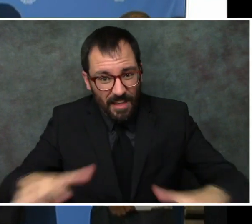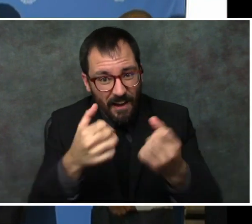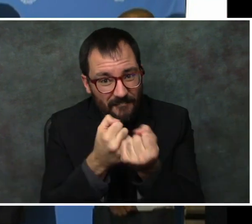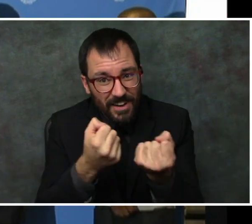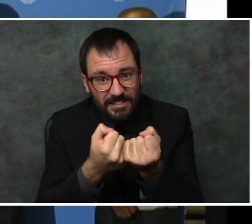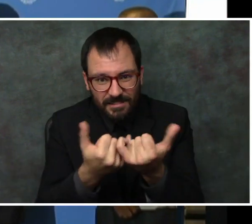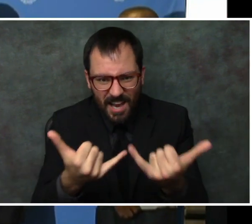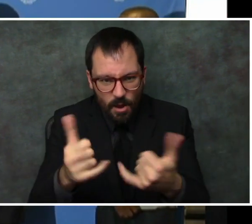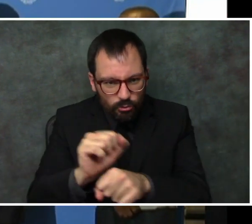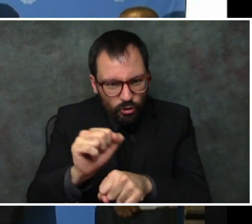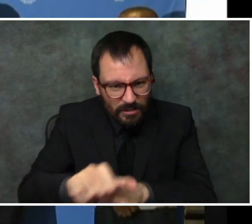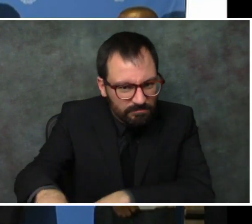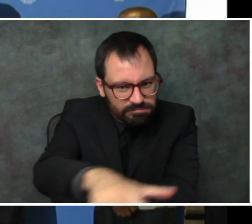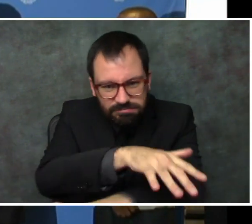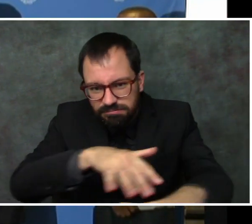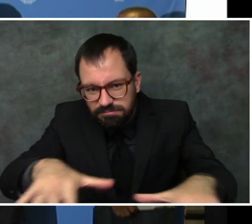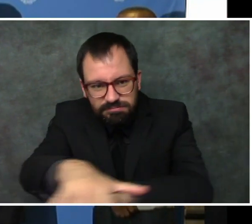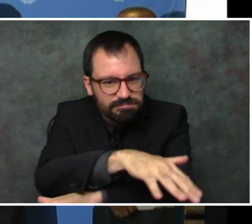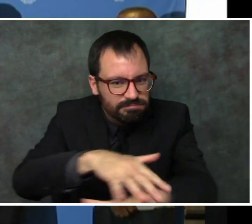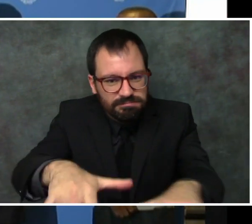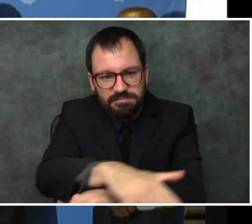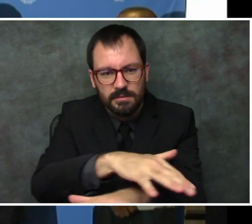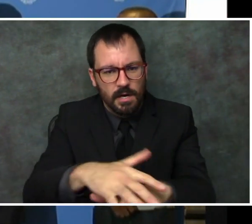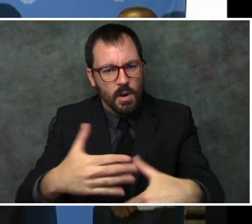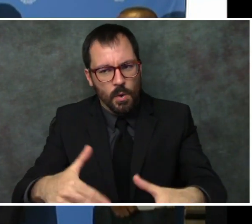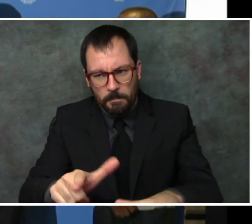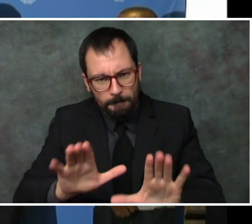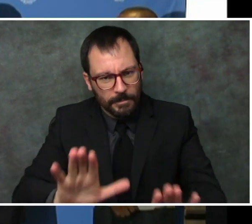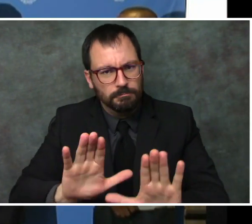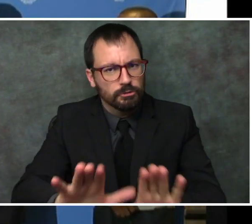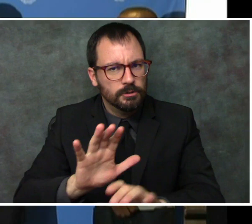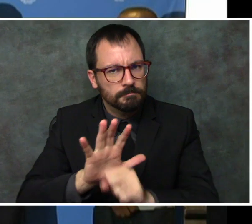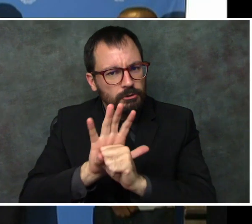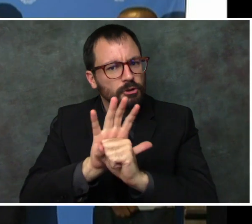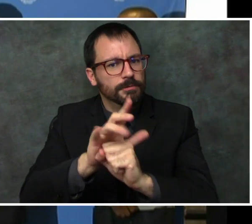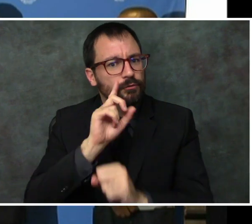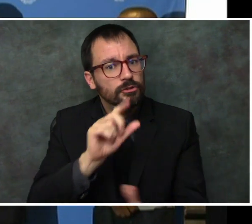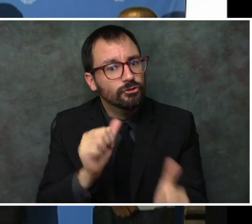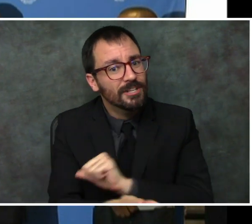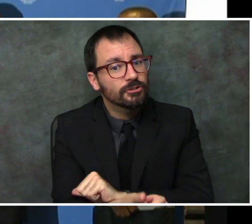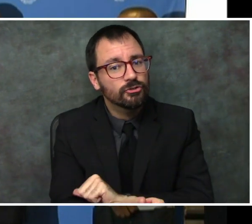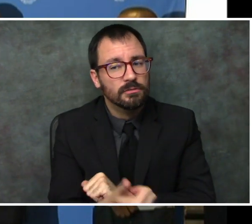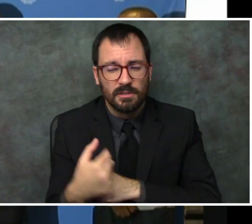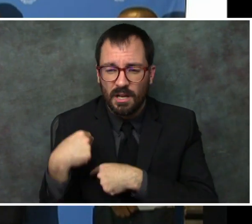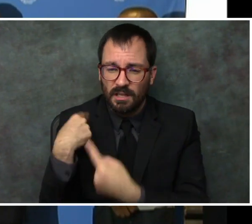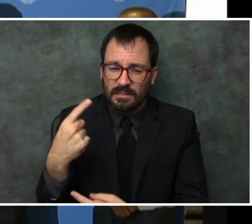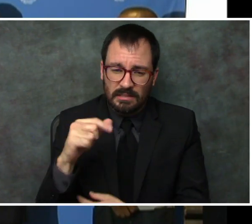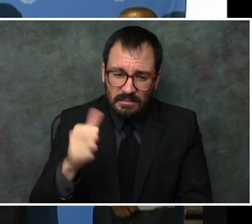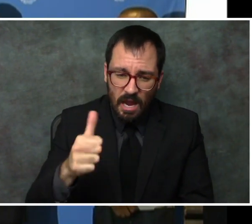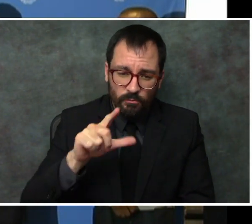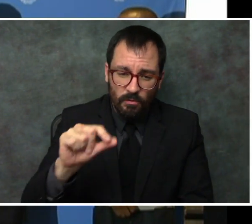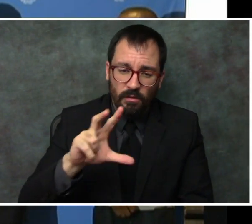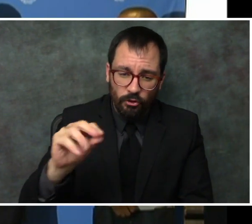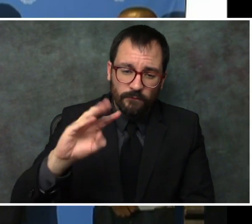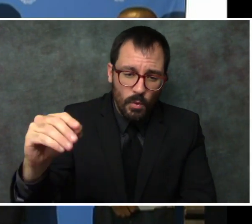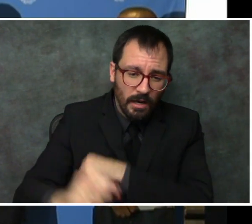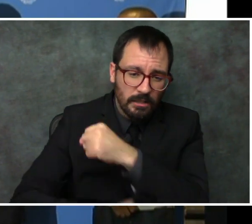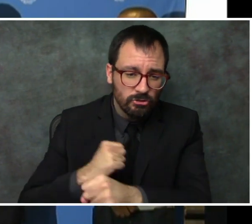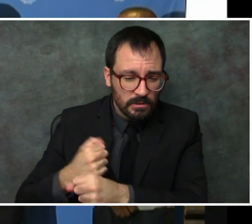these changes for decades in some instances. I also want